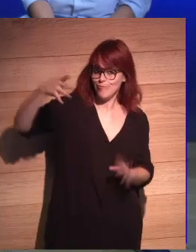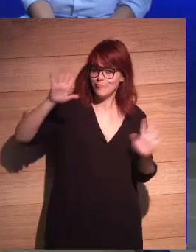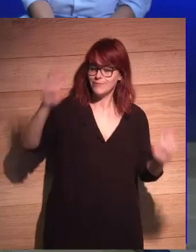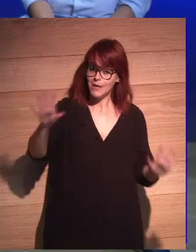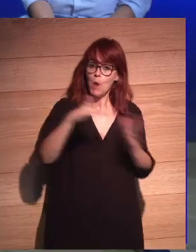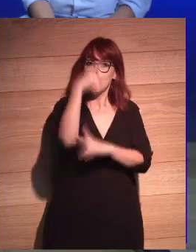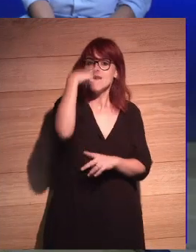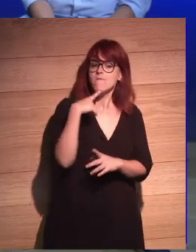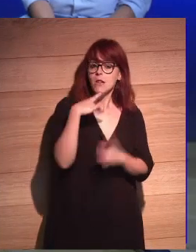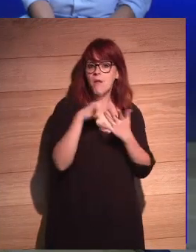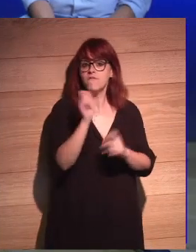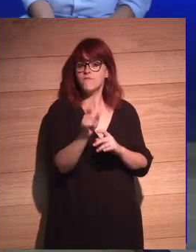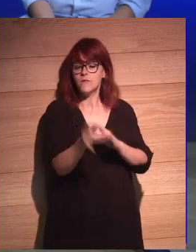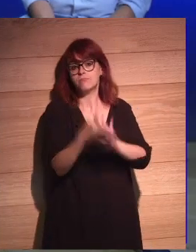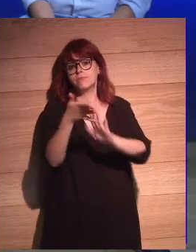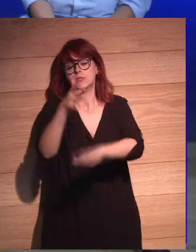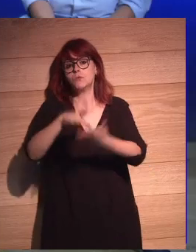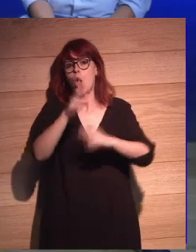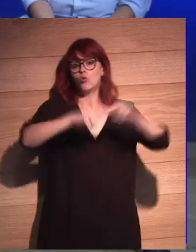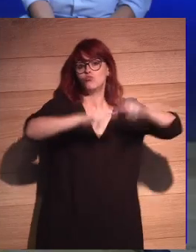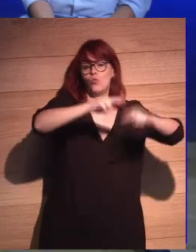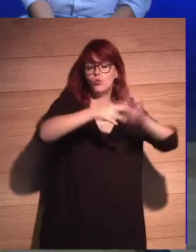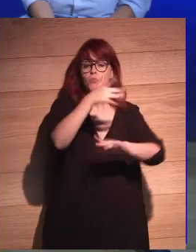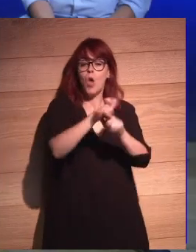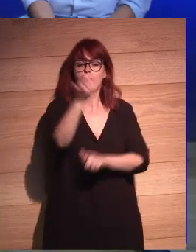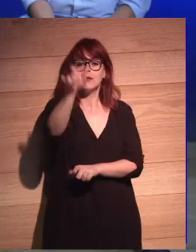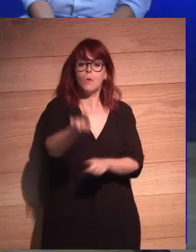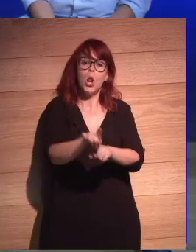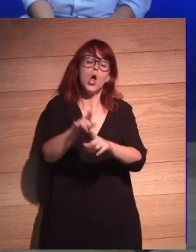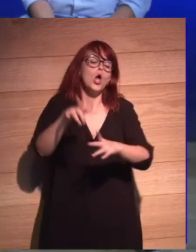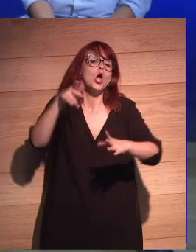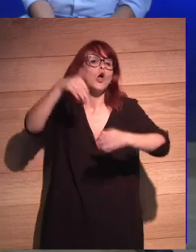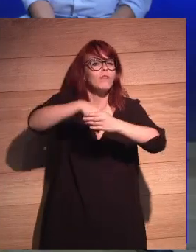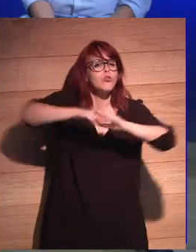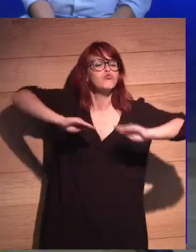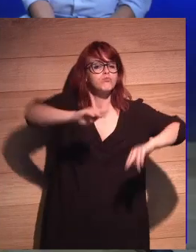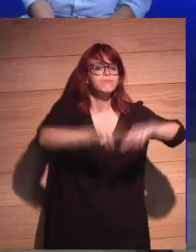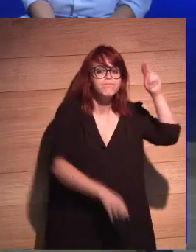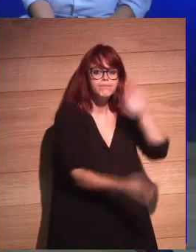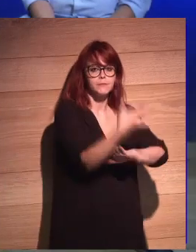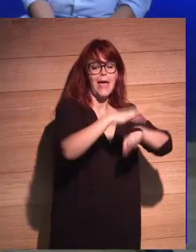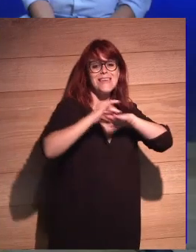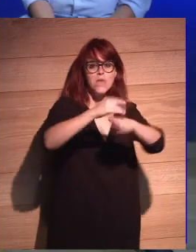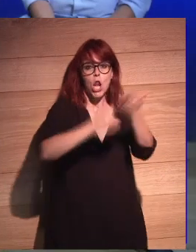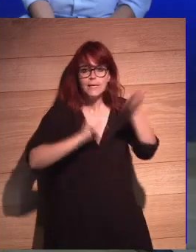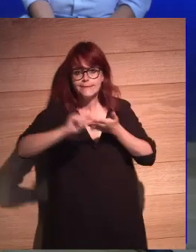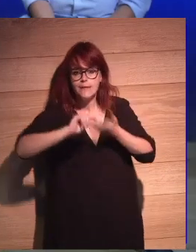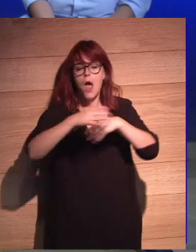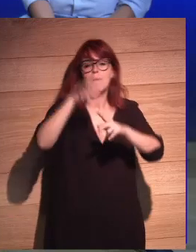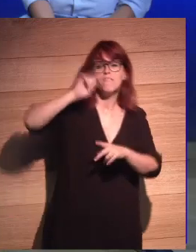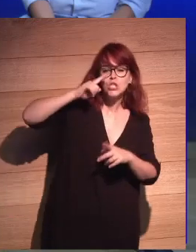is really expensive. Why? Because the profile, when you're going to build your movie, your content movie, goes through